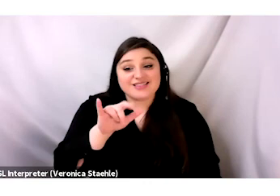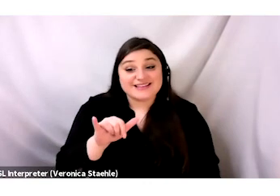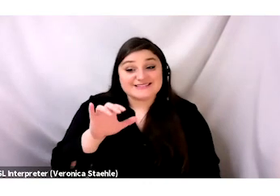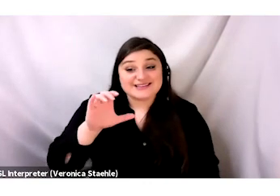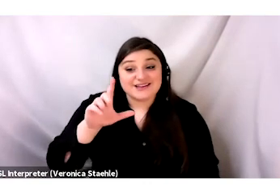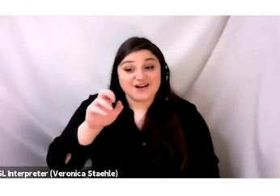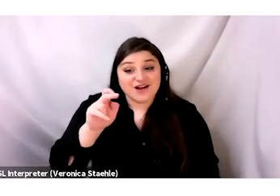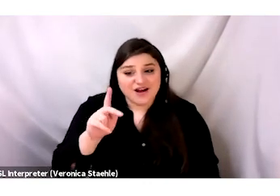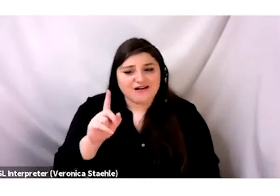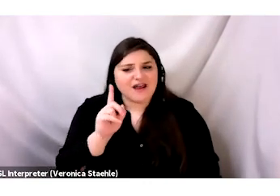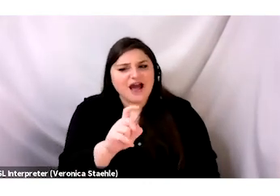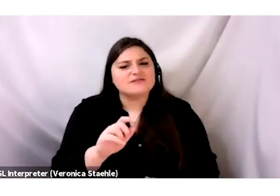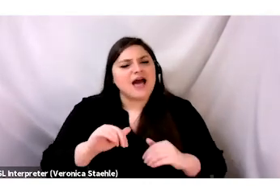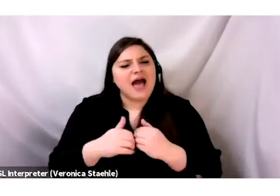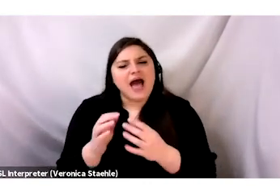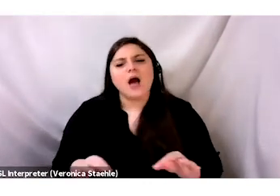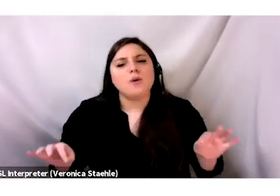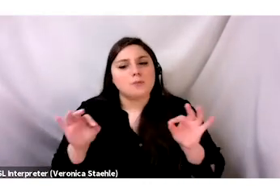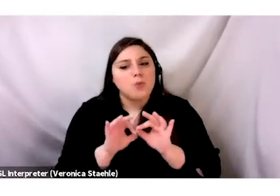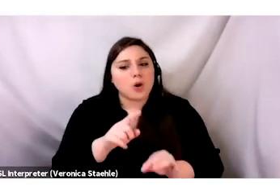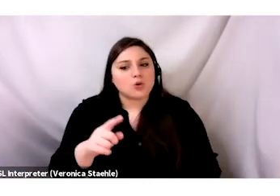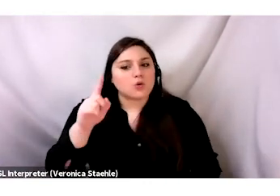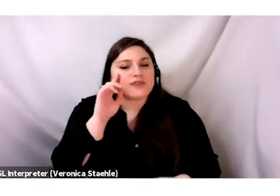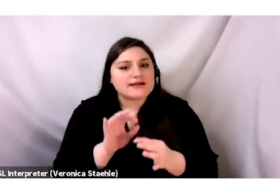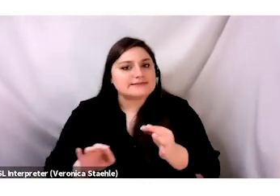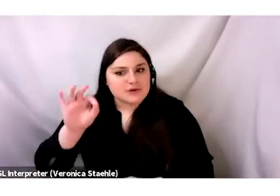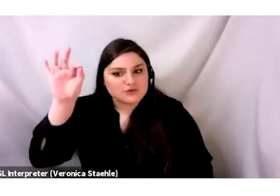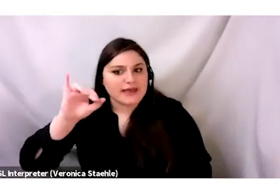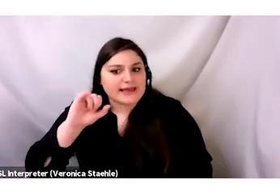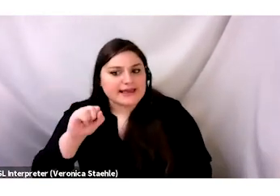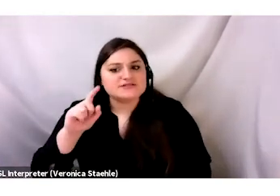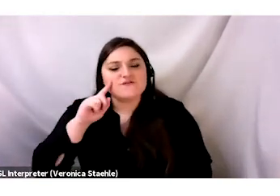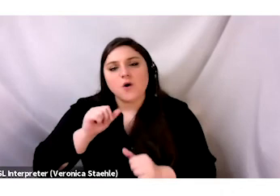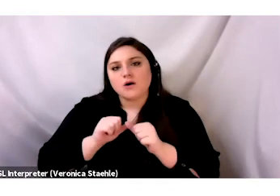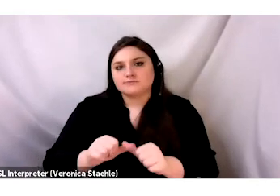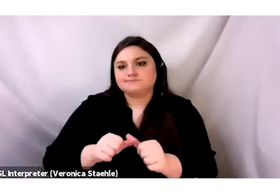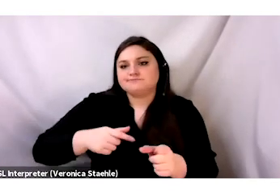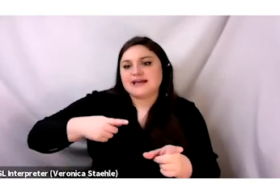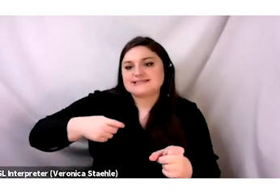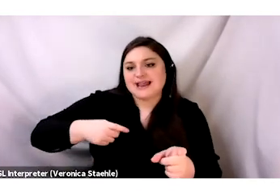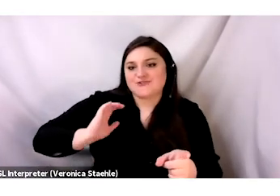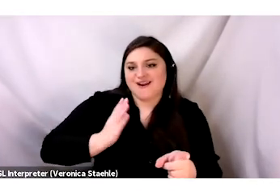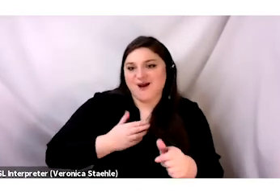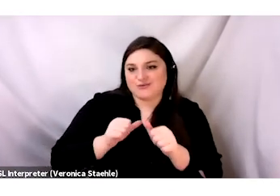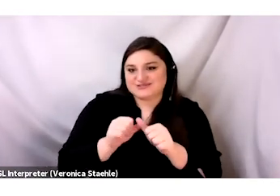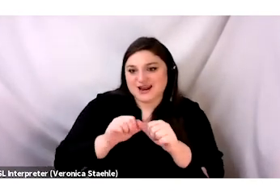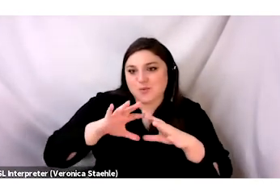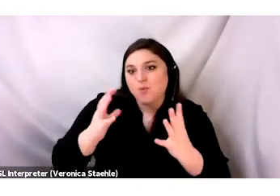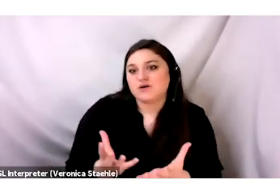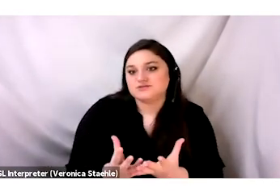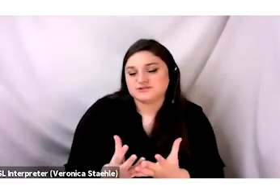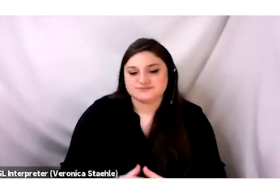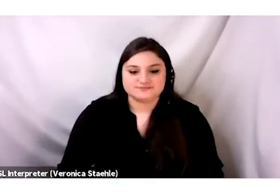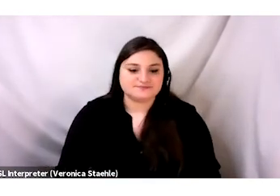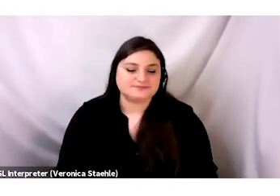Lizzie Clark says, how important do you see spirituality in terms of accelerating a sustainable world?